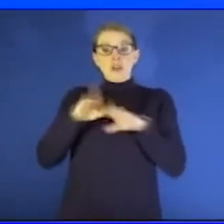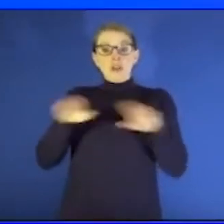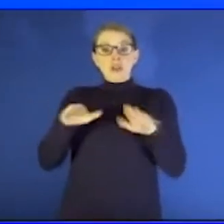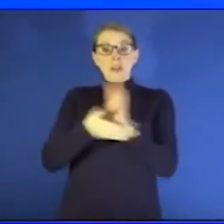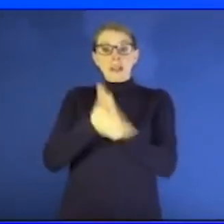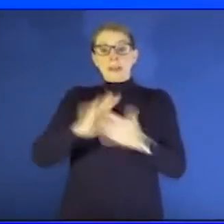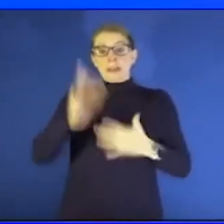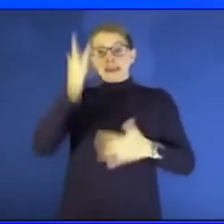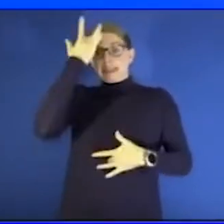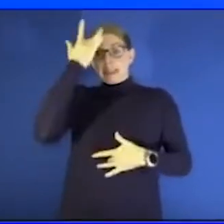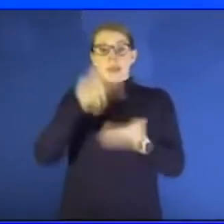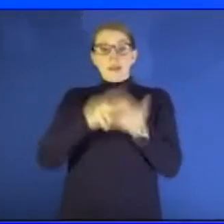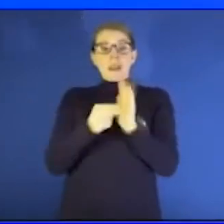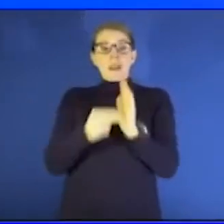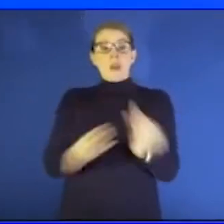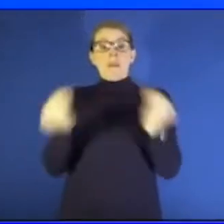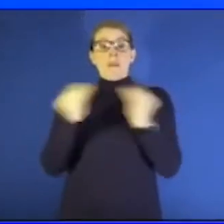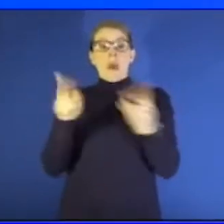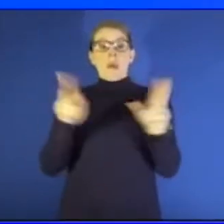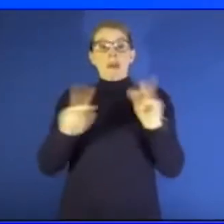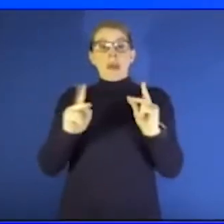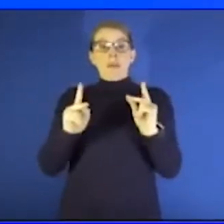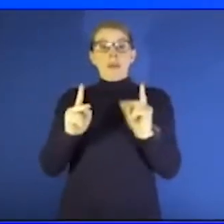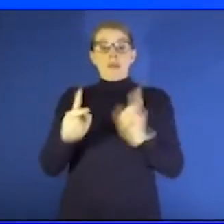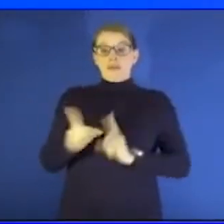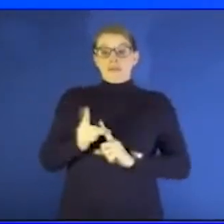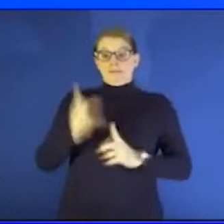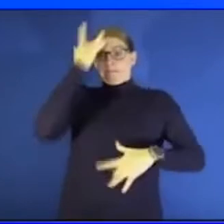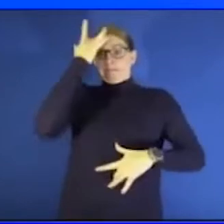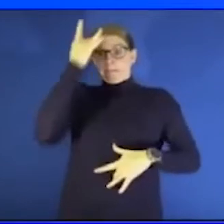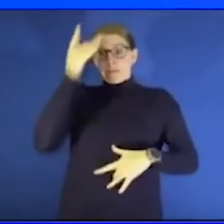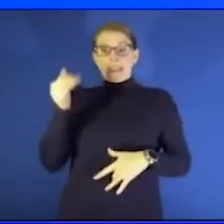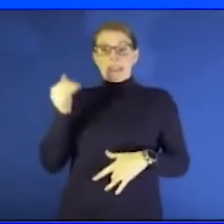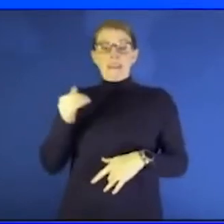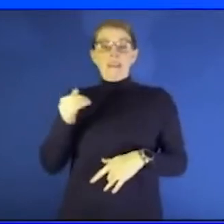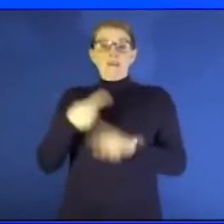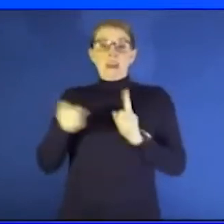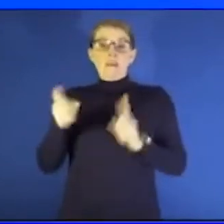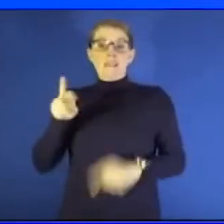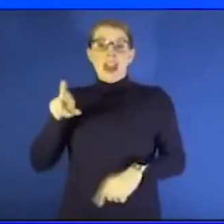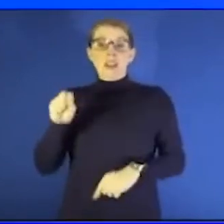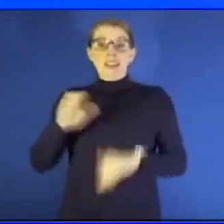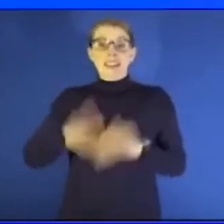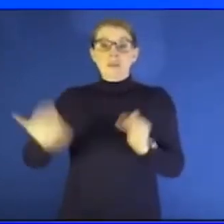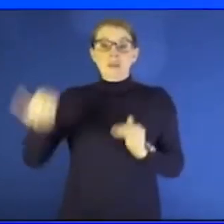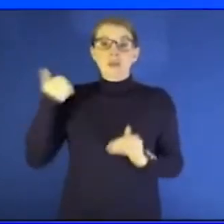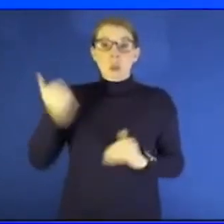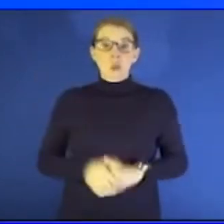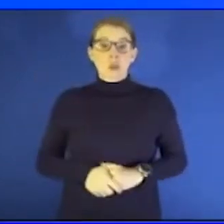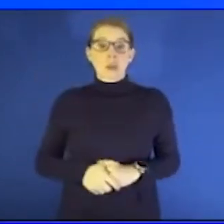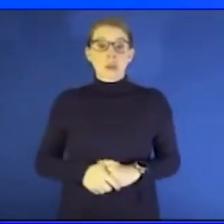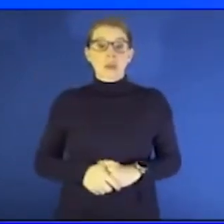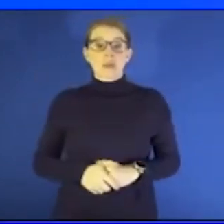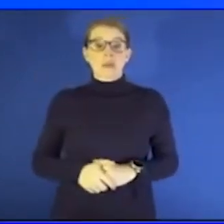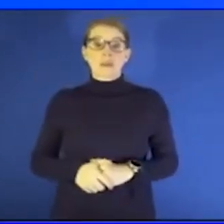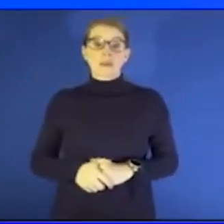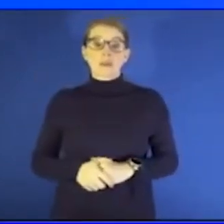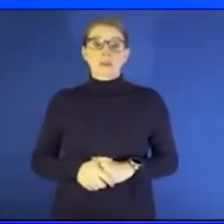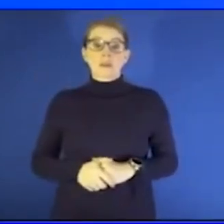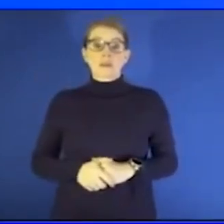people who are getting sick from the virus than were previously, and that leads to more people